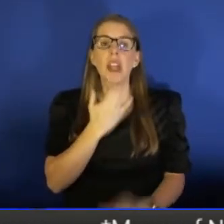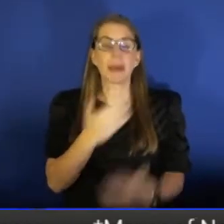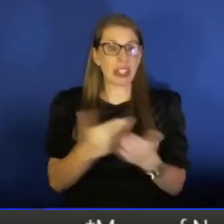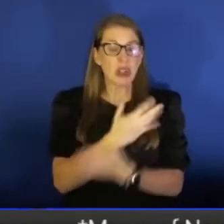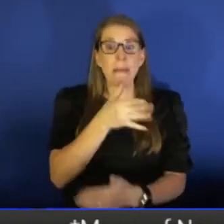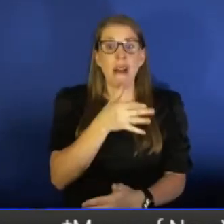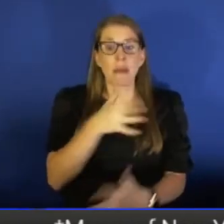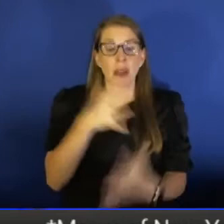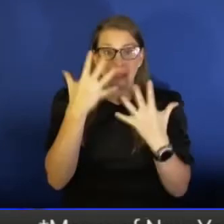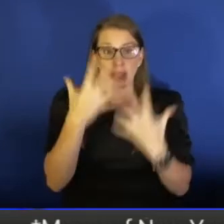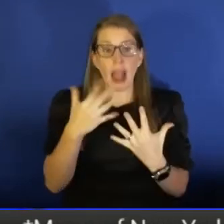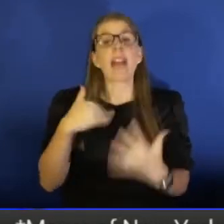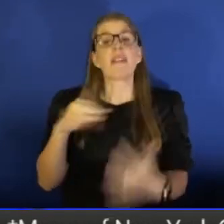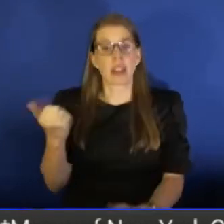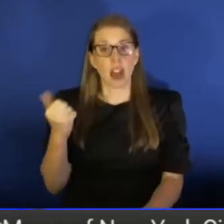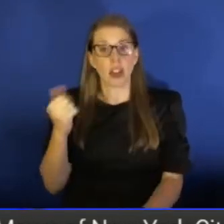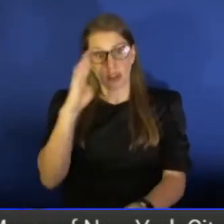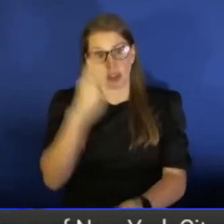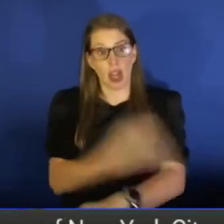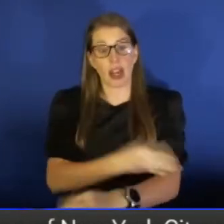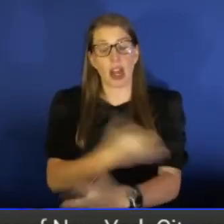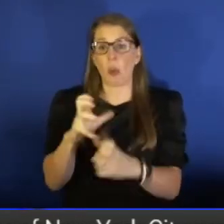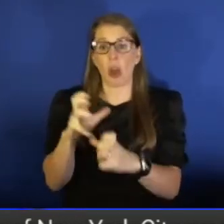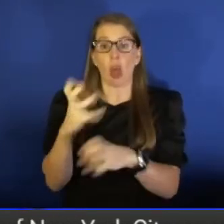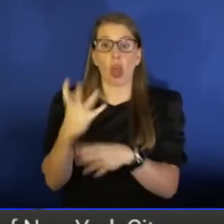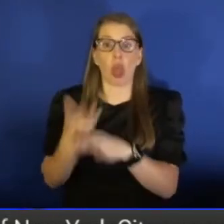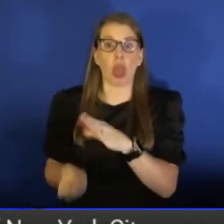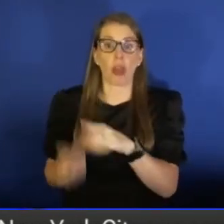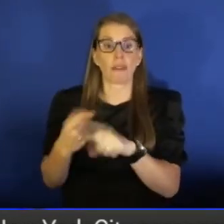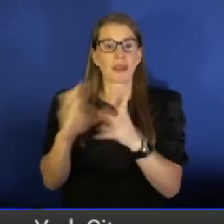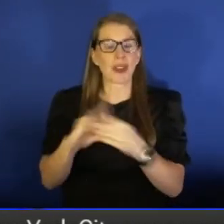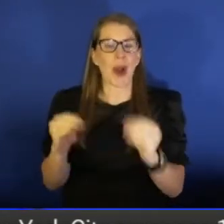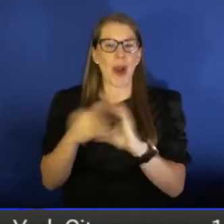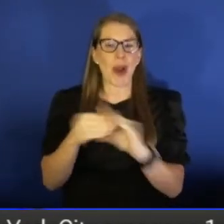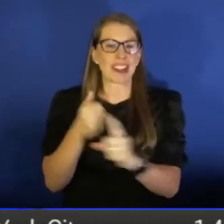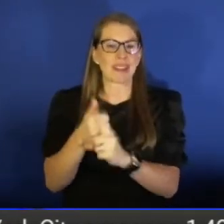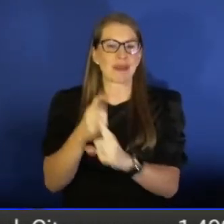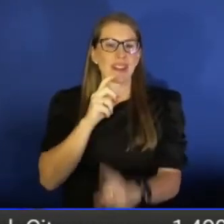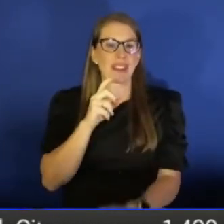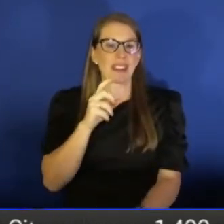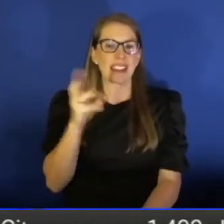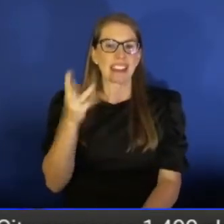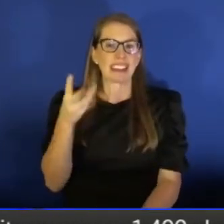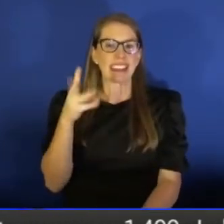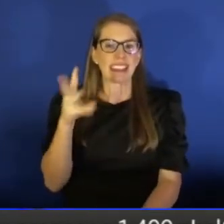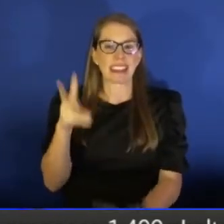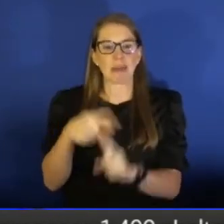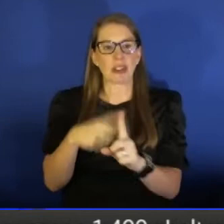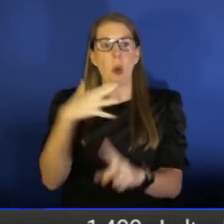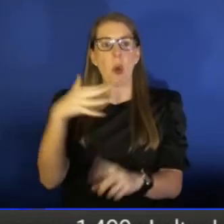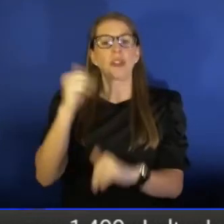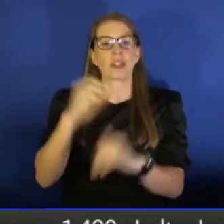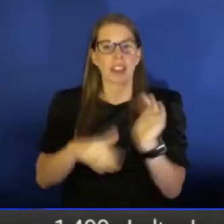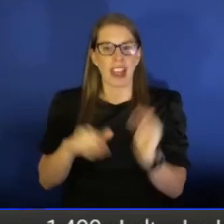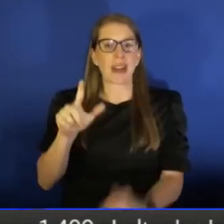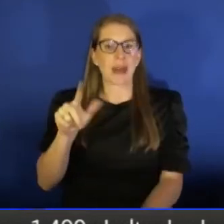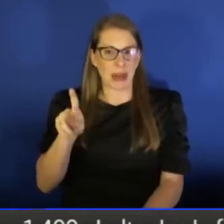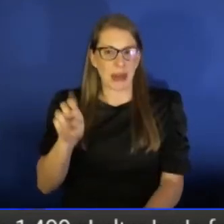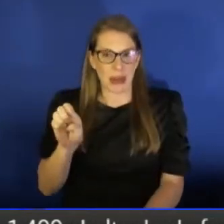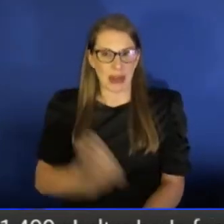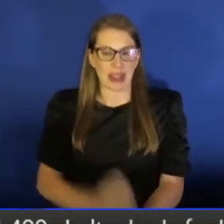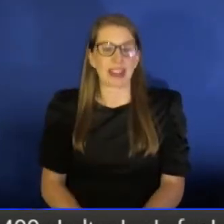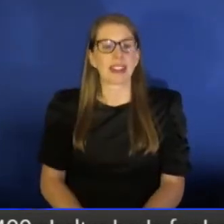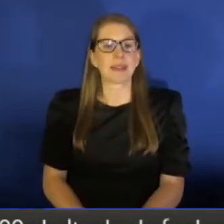another son. I don't want to leave him out of the story. He's 16 months older than Luke. And it